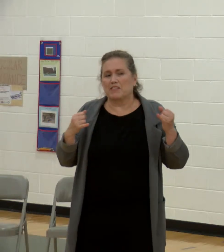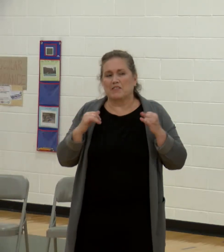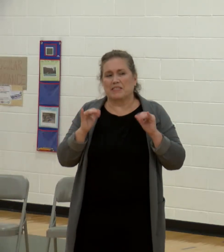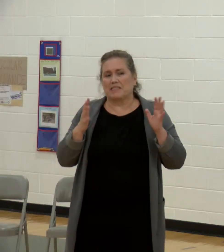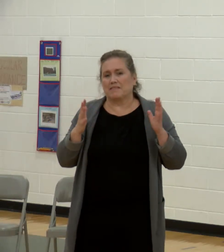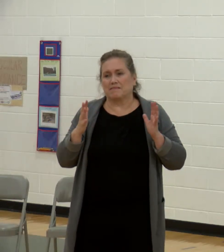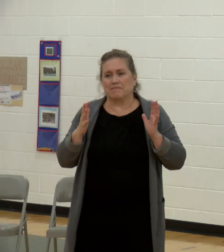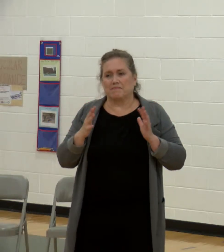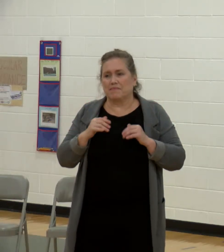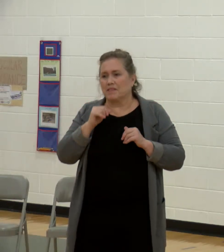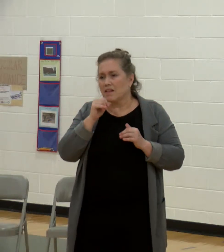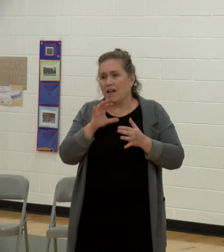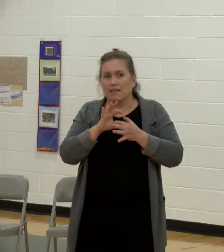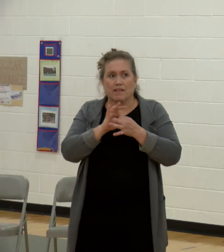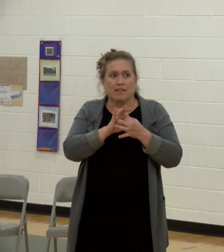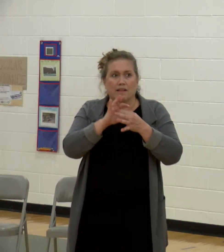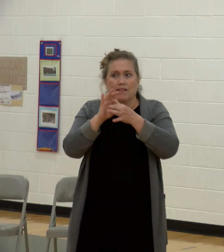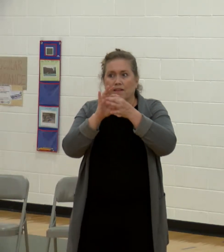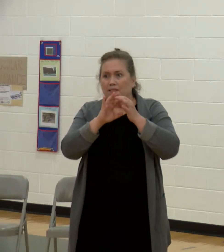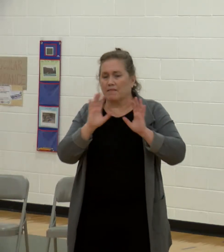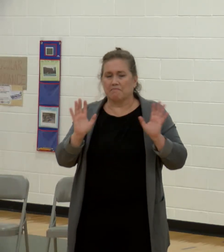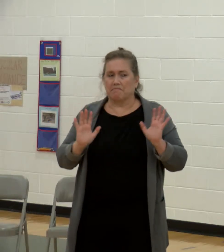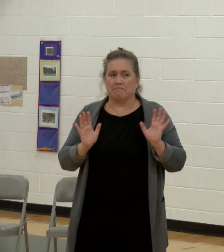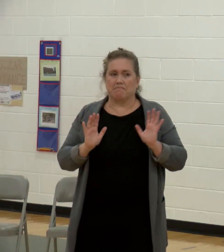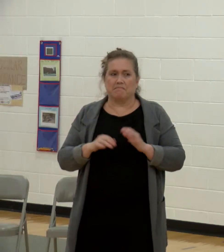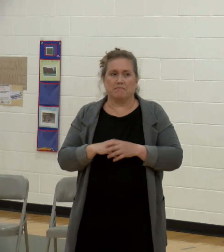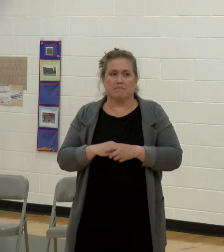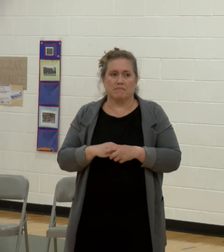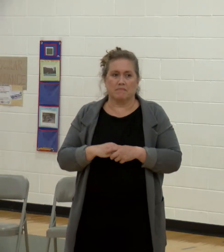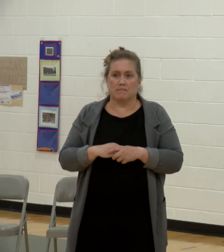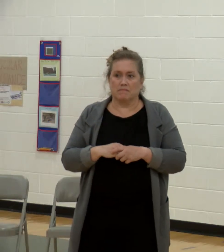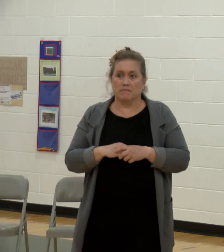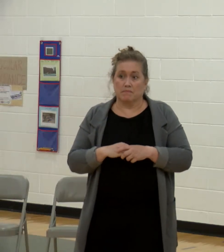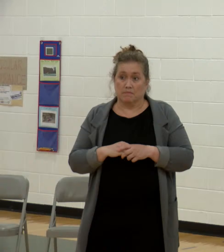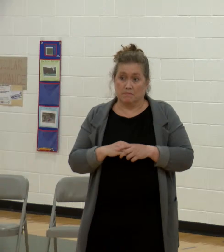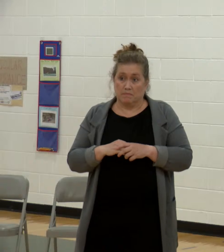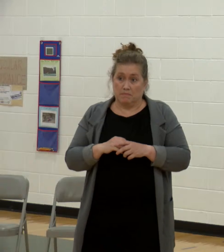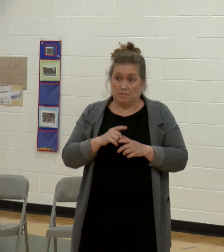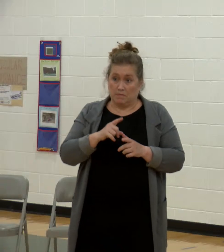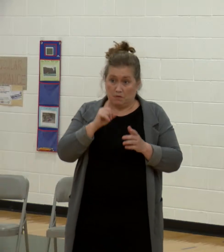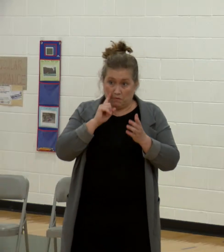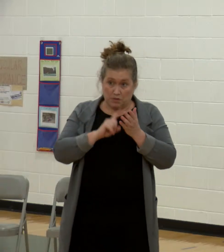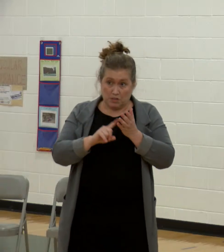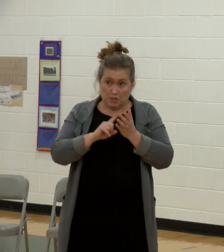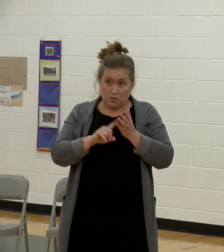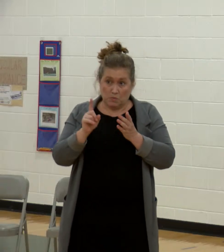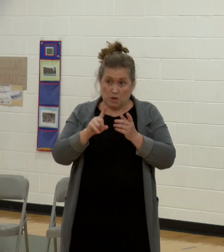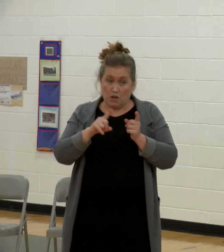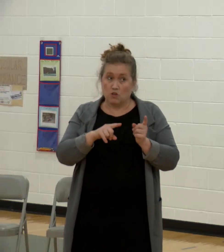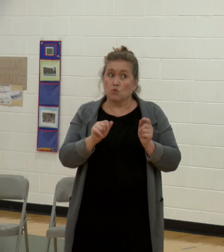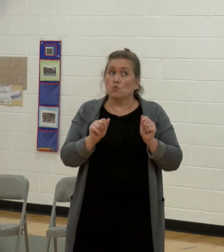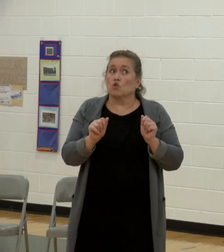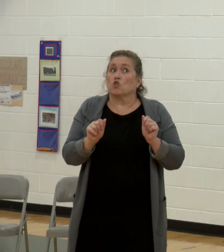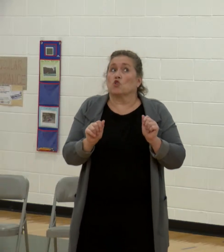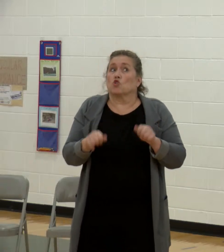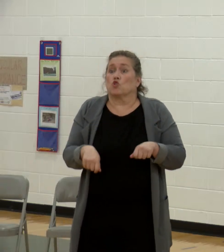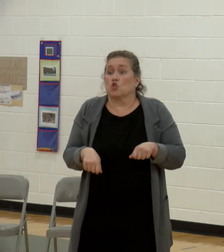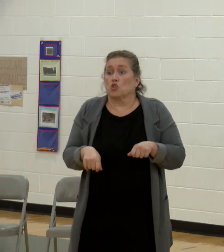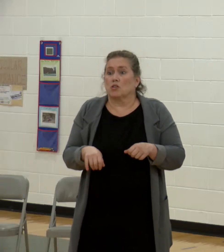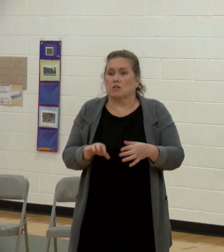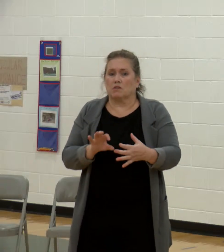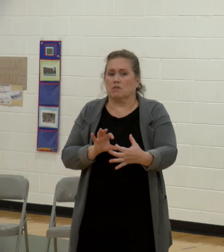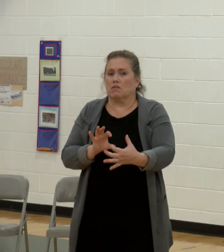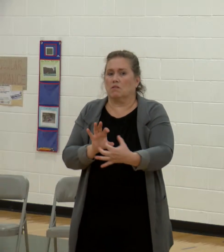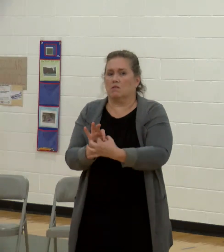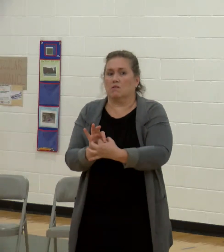we won't be making any off-site connections beyond that. Have you researched where a potential connection could be down the line? That